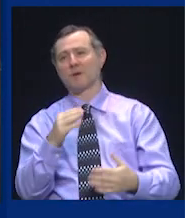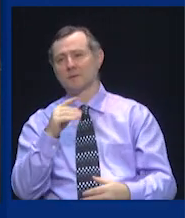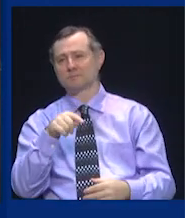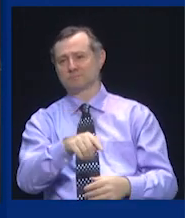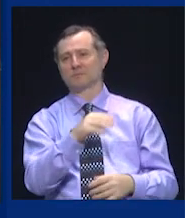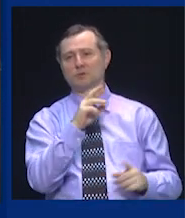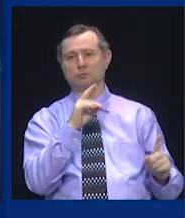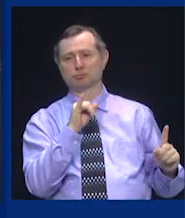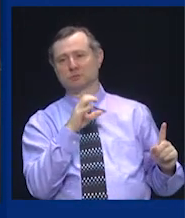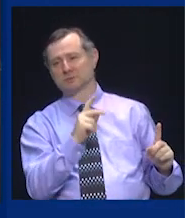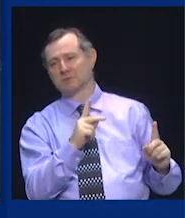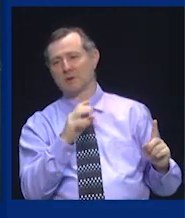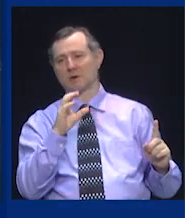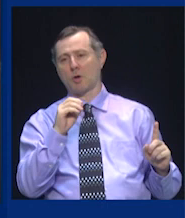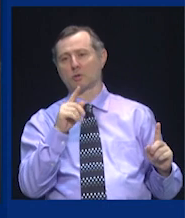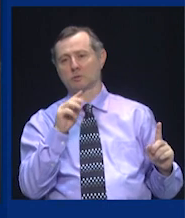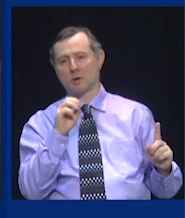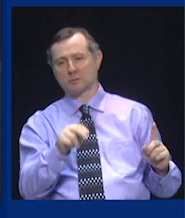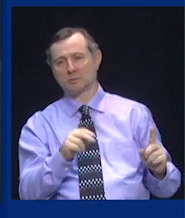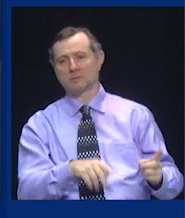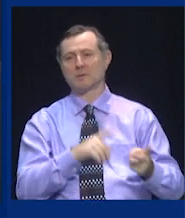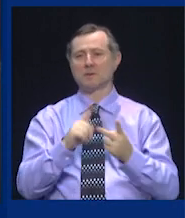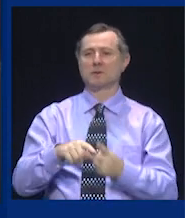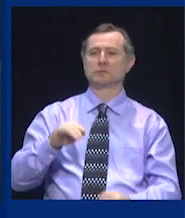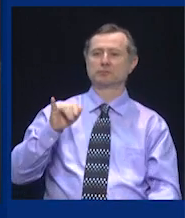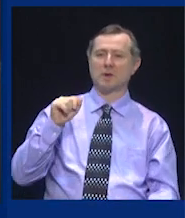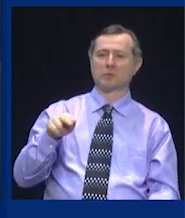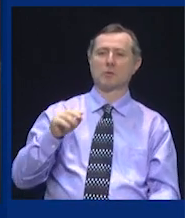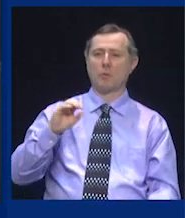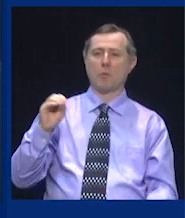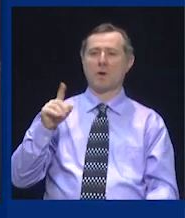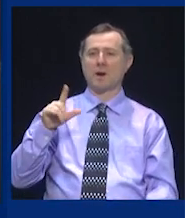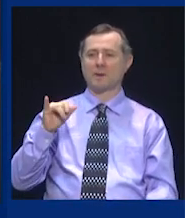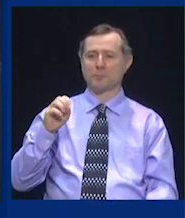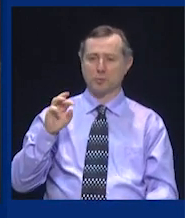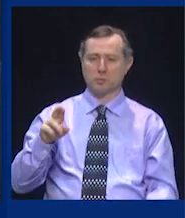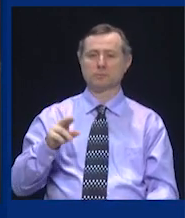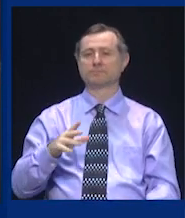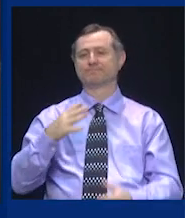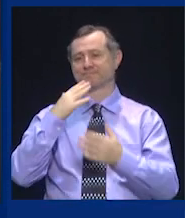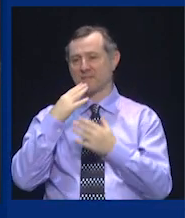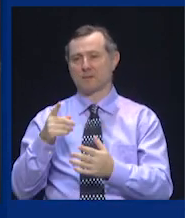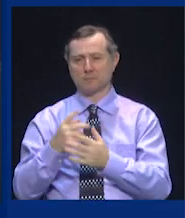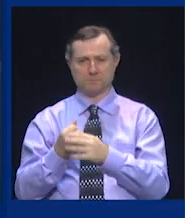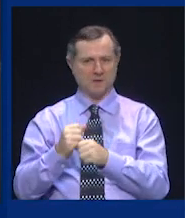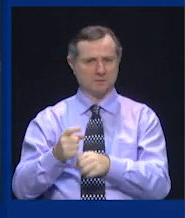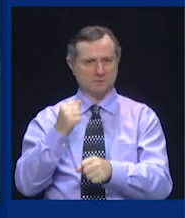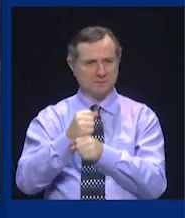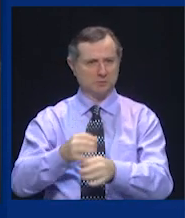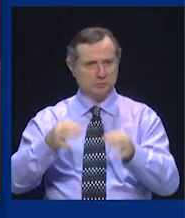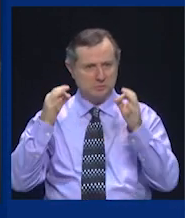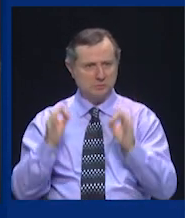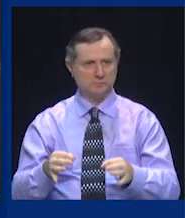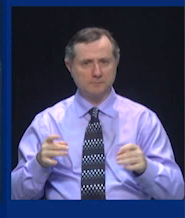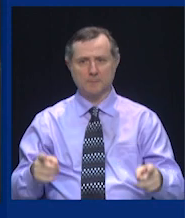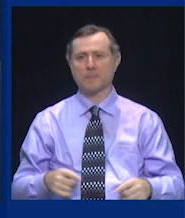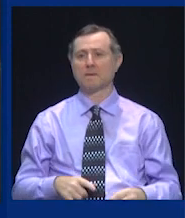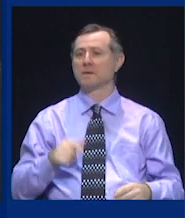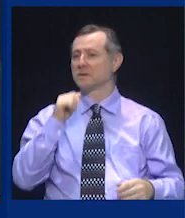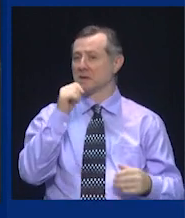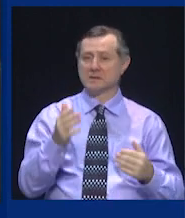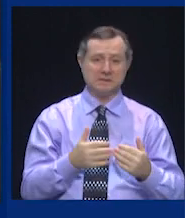Mr. Jano Lieber for stepping up and making the right decision, which is also a hard political